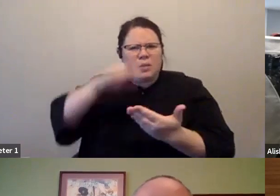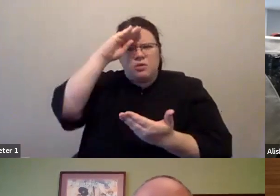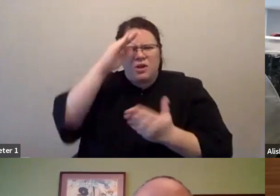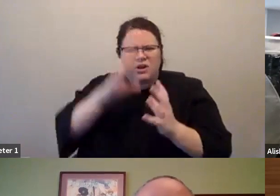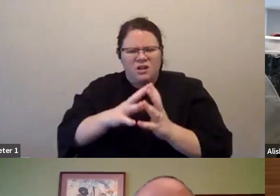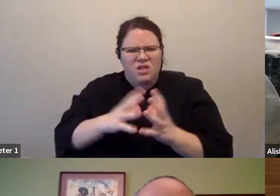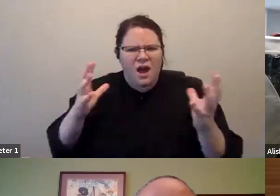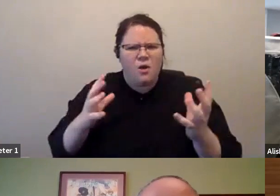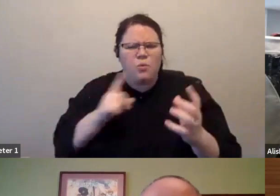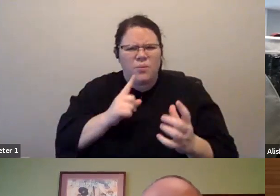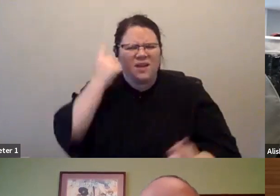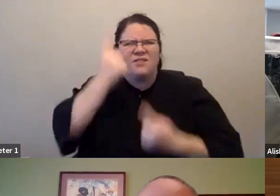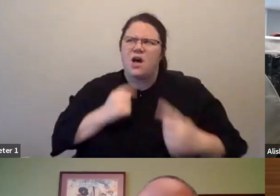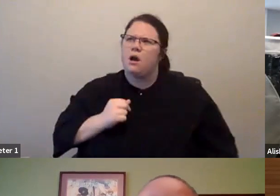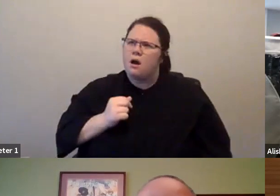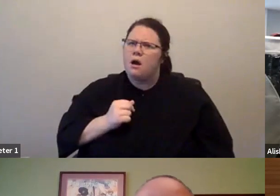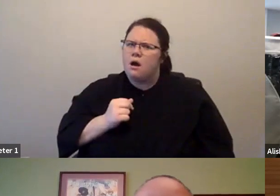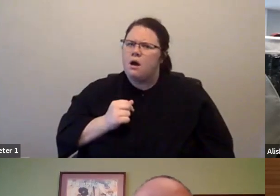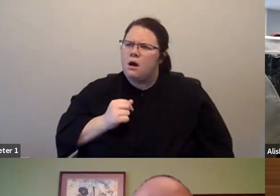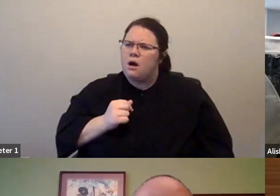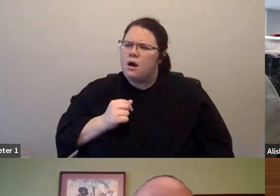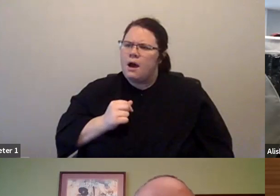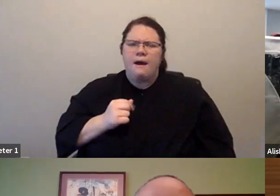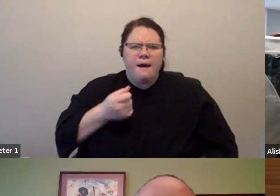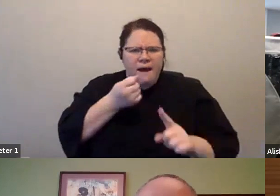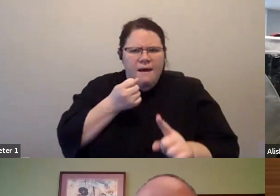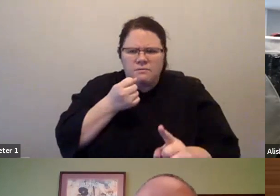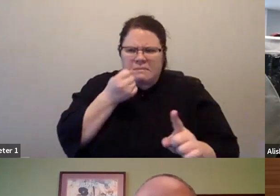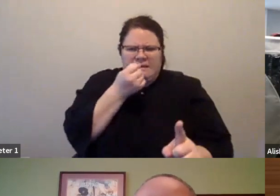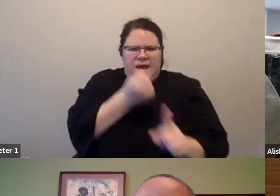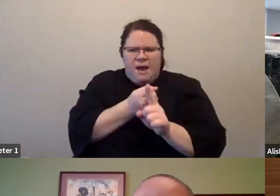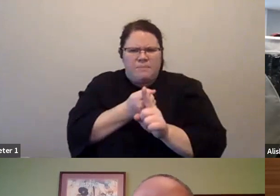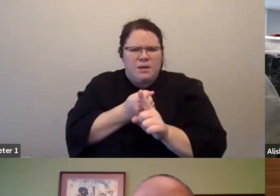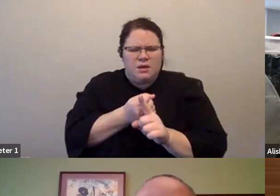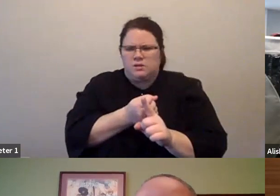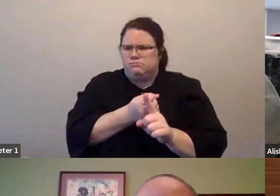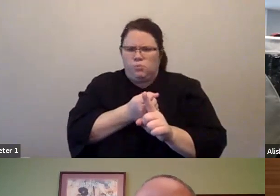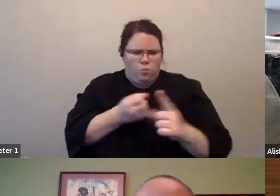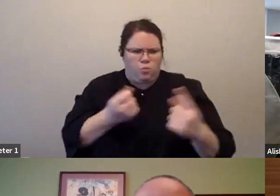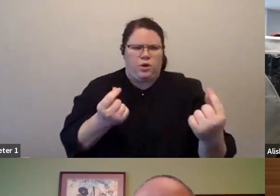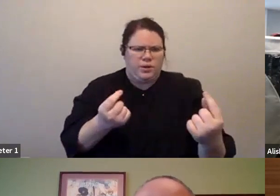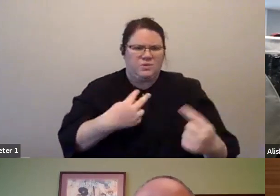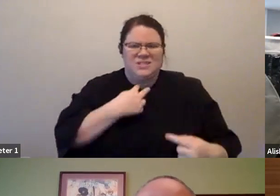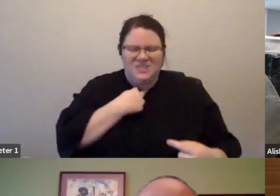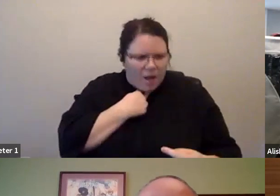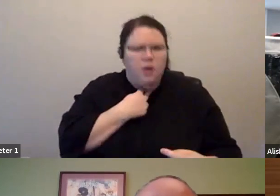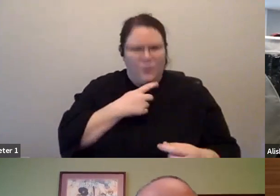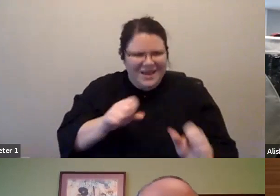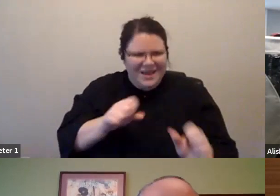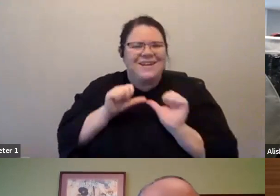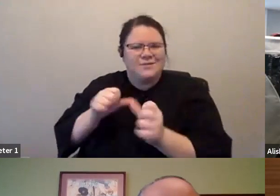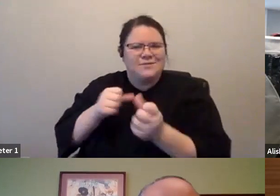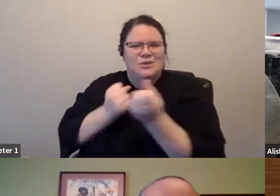we do when we hit those types of crises to continue to make things work and to continue to support the community.